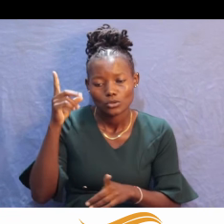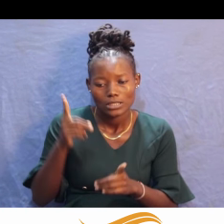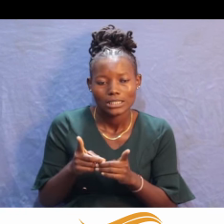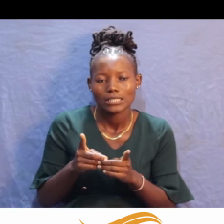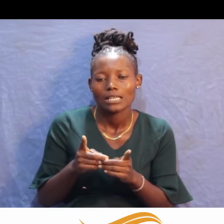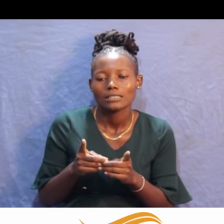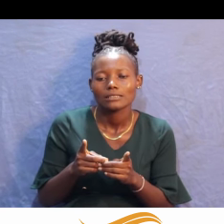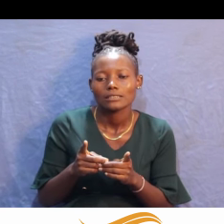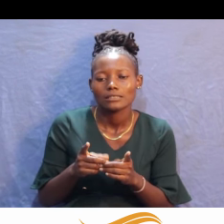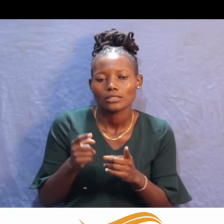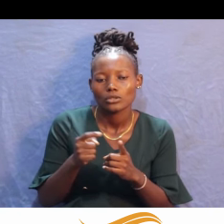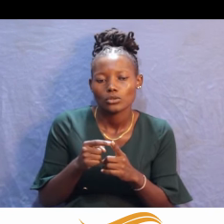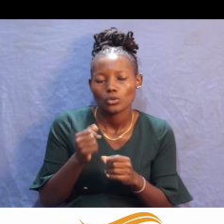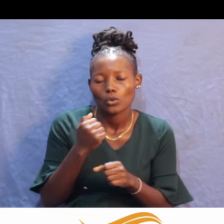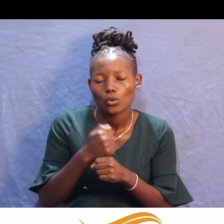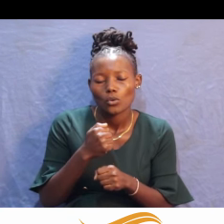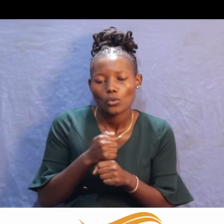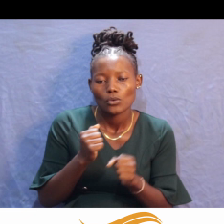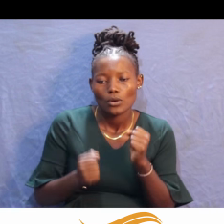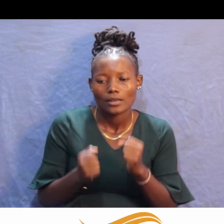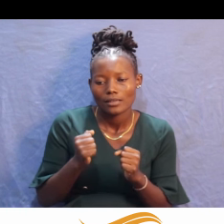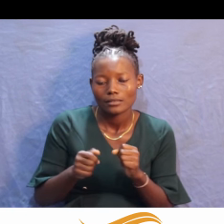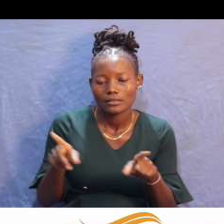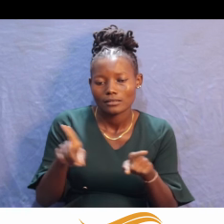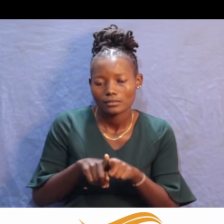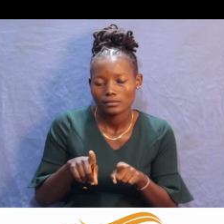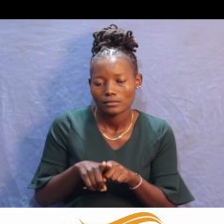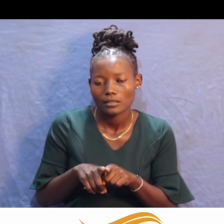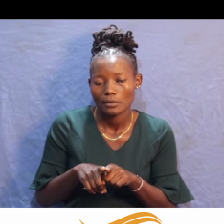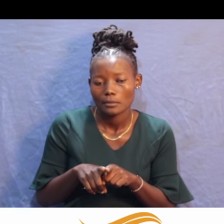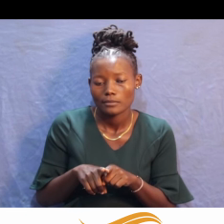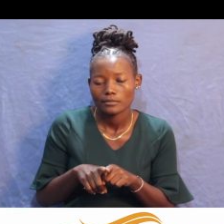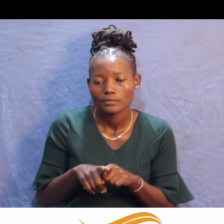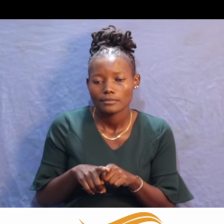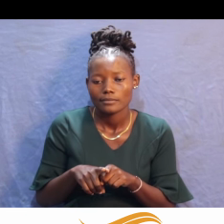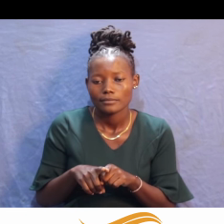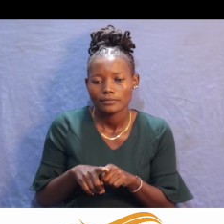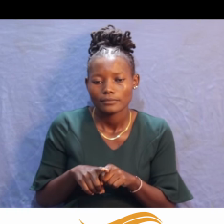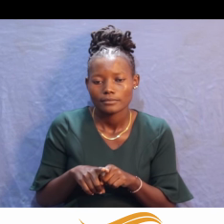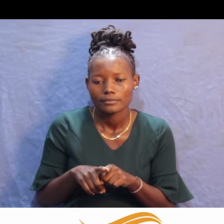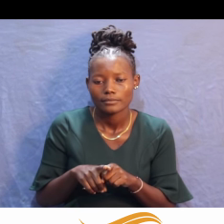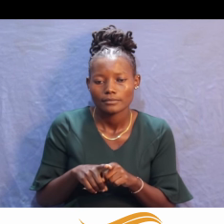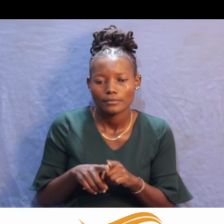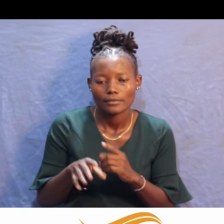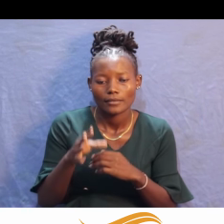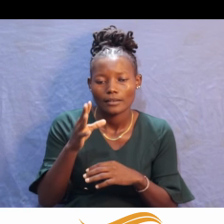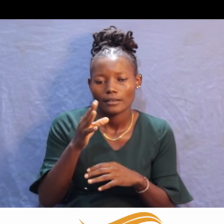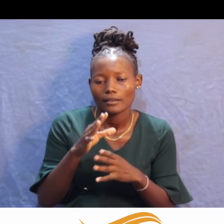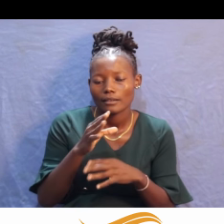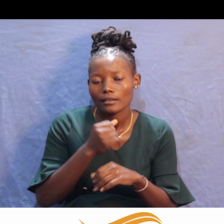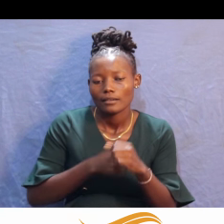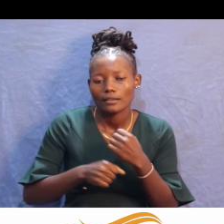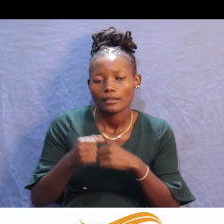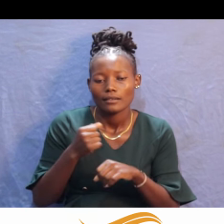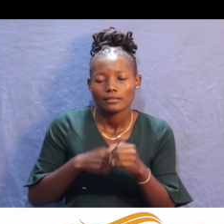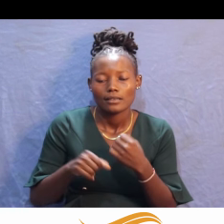pursue an athletic career and live and eat and work and exercise healthy, it's really a